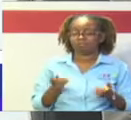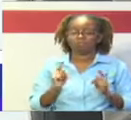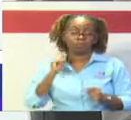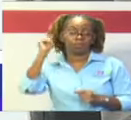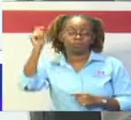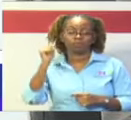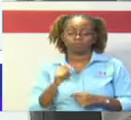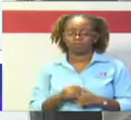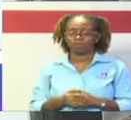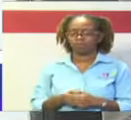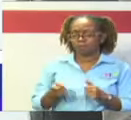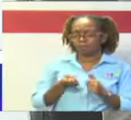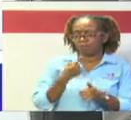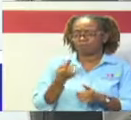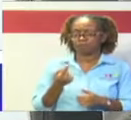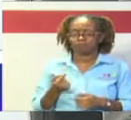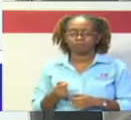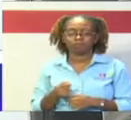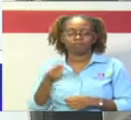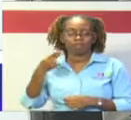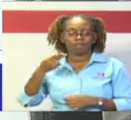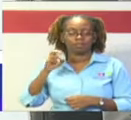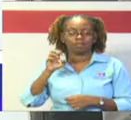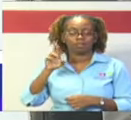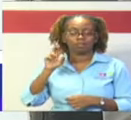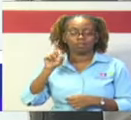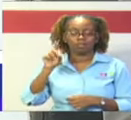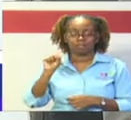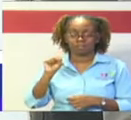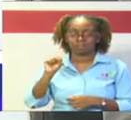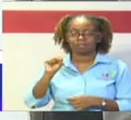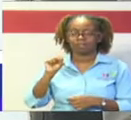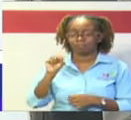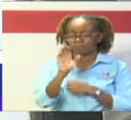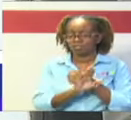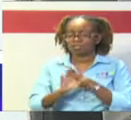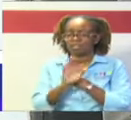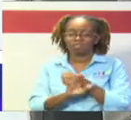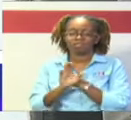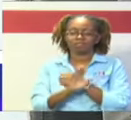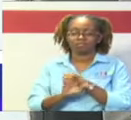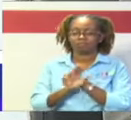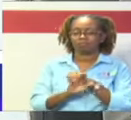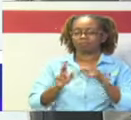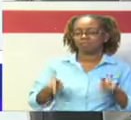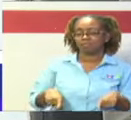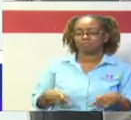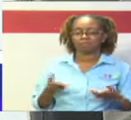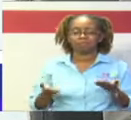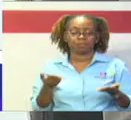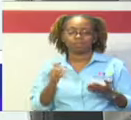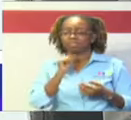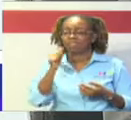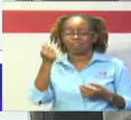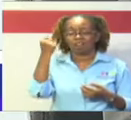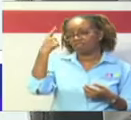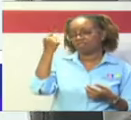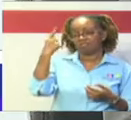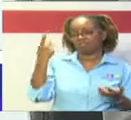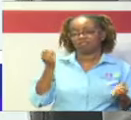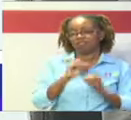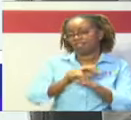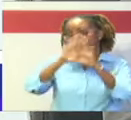all, herd immunity is a concept that I think people maybe are misunderstanding or taking out of context. Herd immunity,